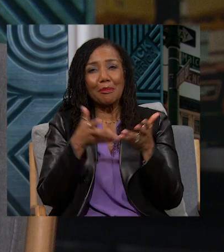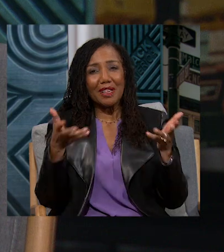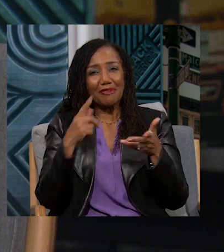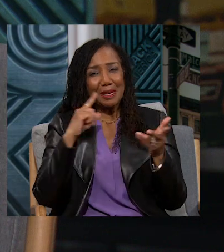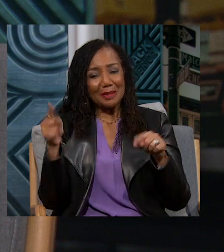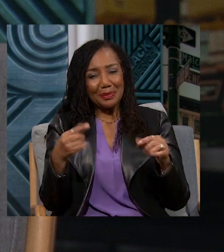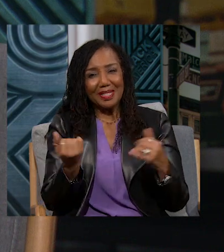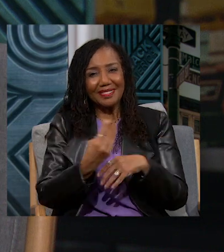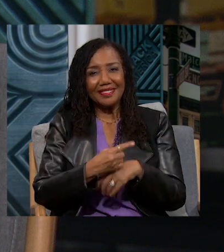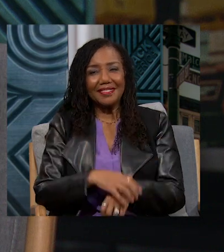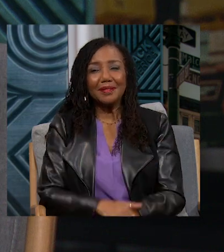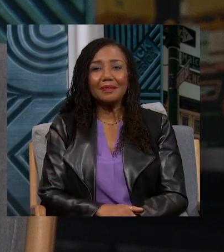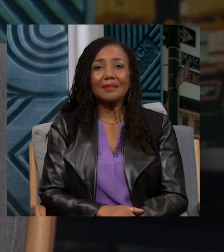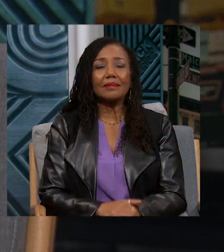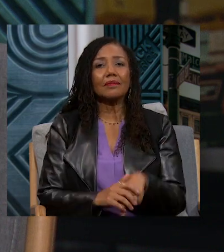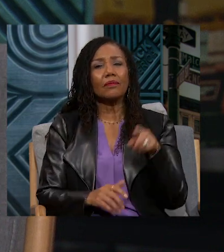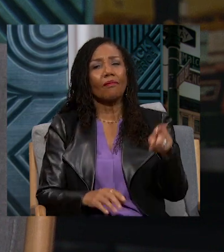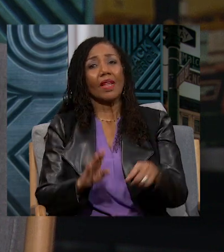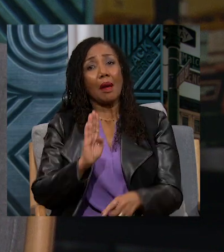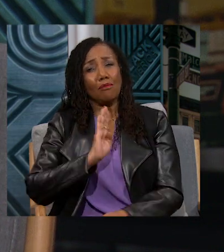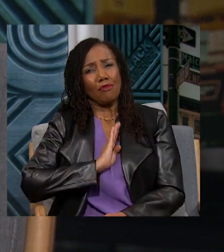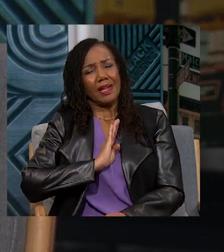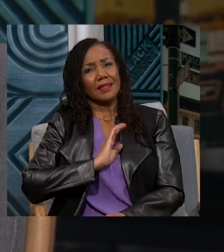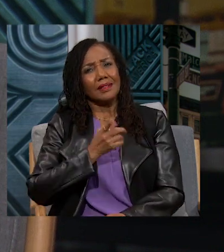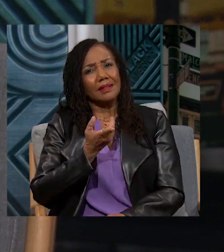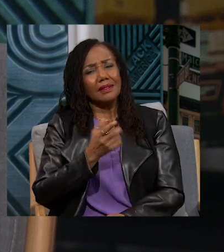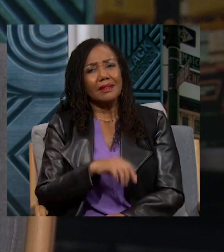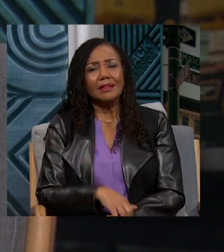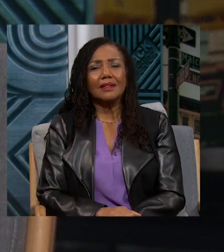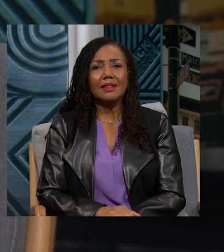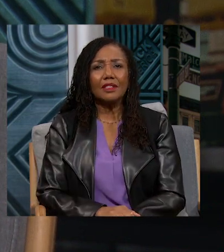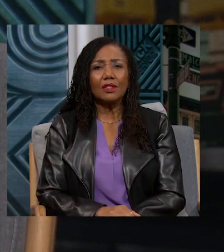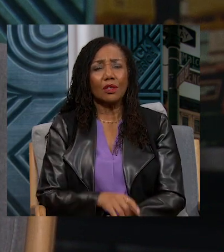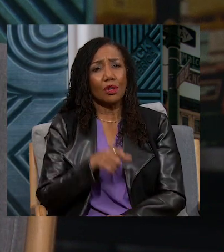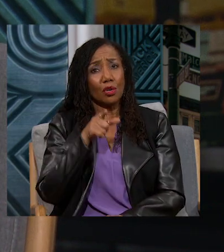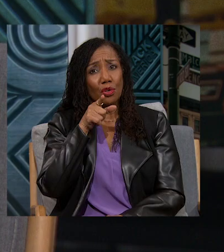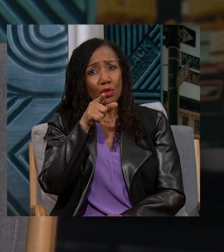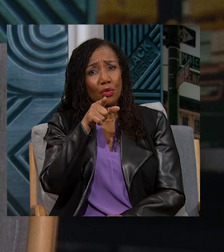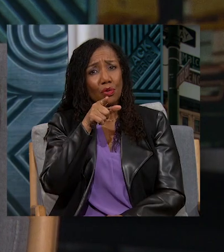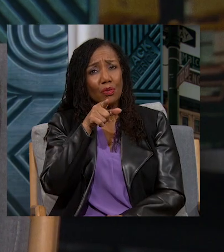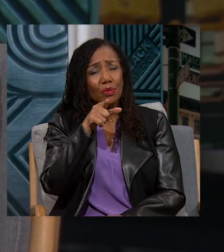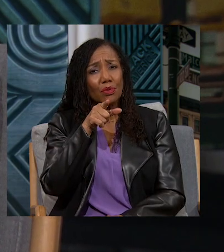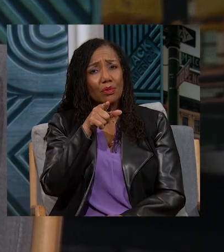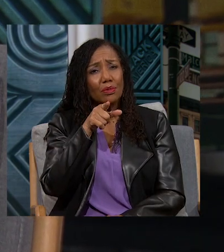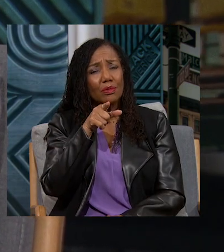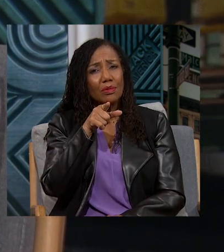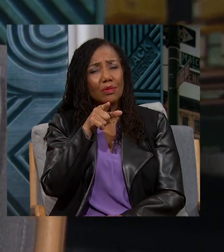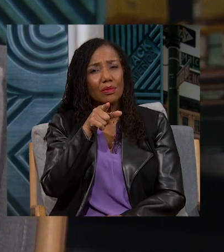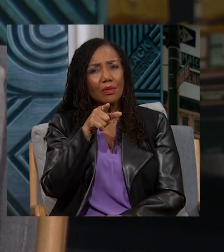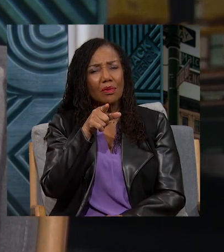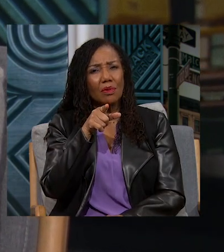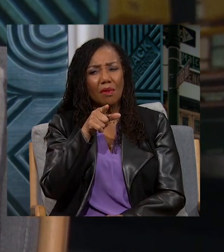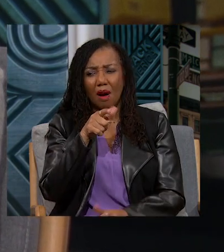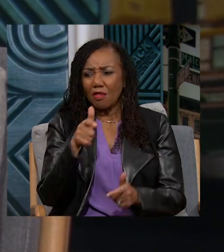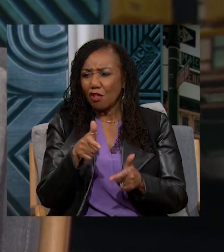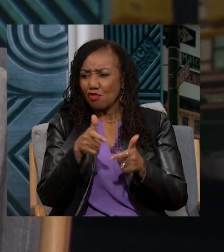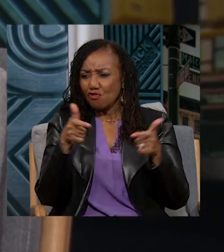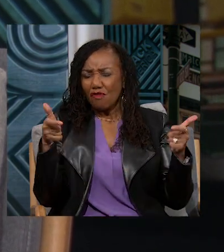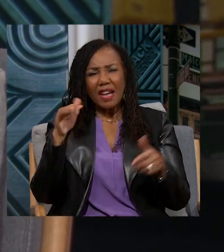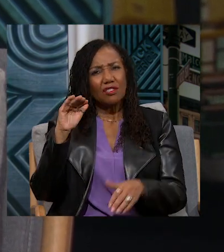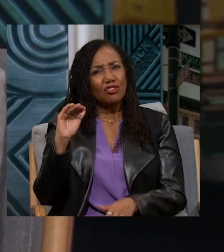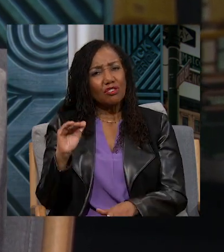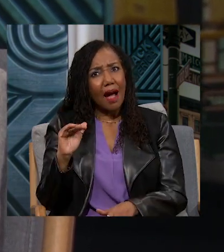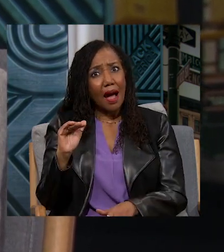being here. Brandon, you are the grandchild.